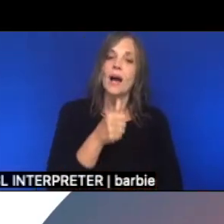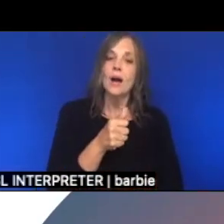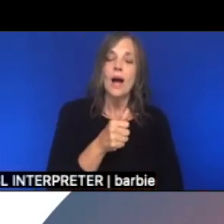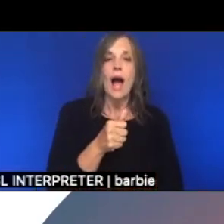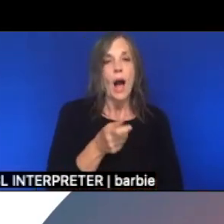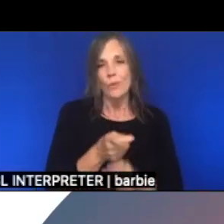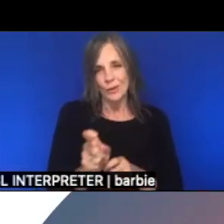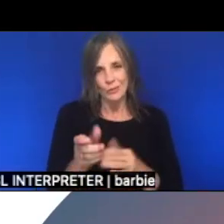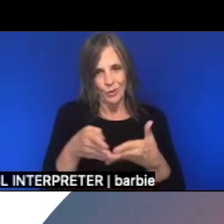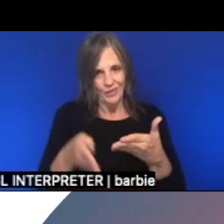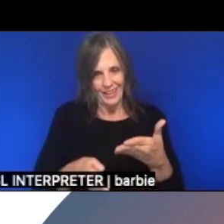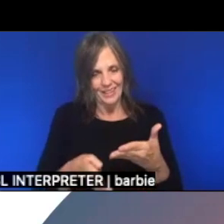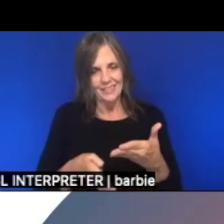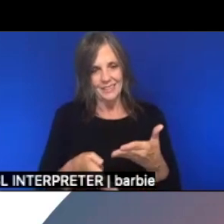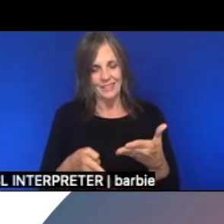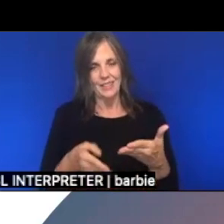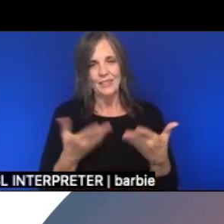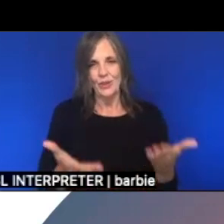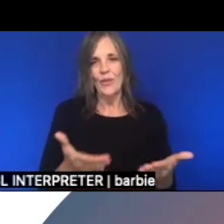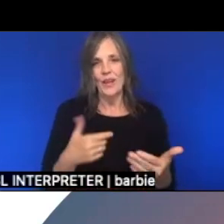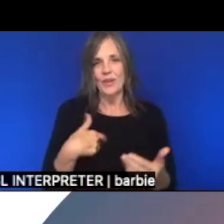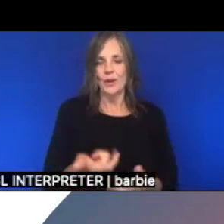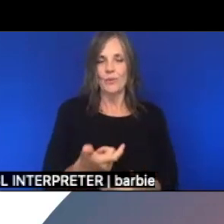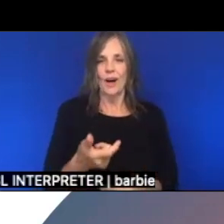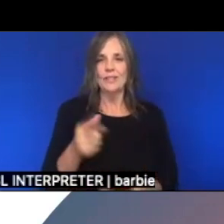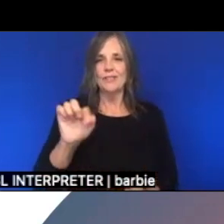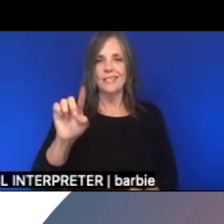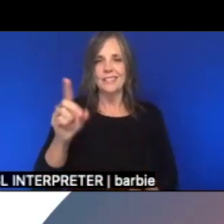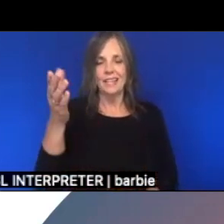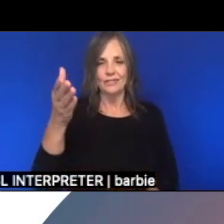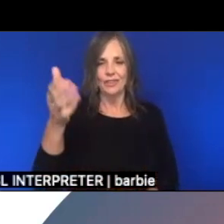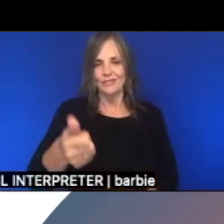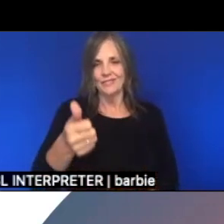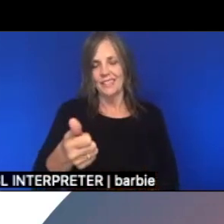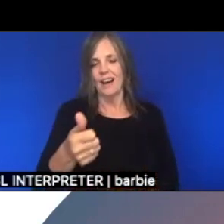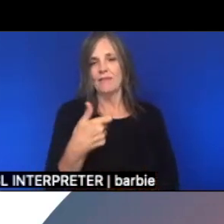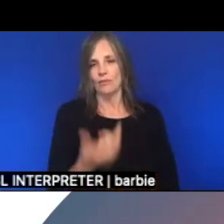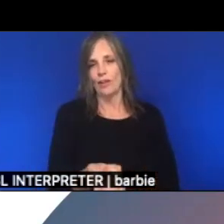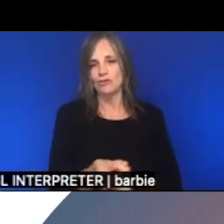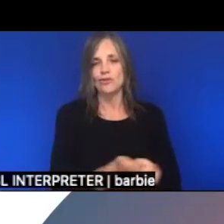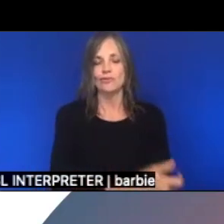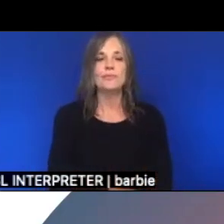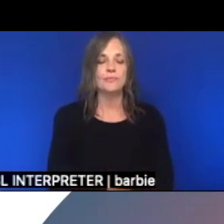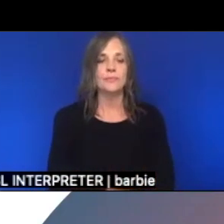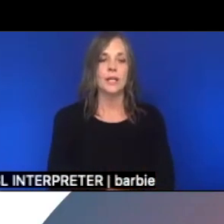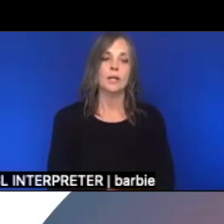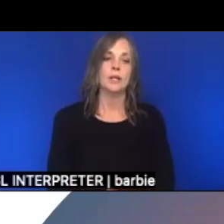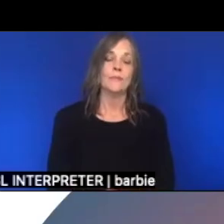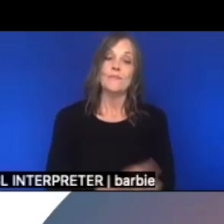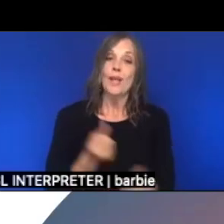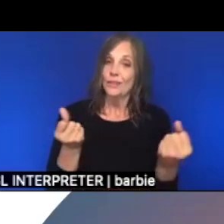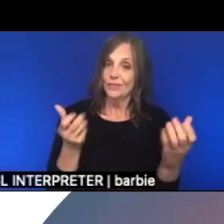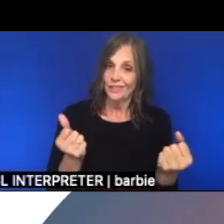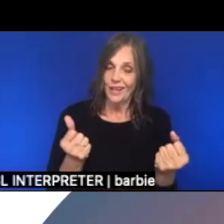spoil the end, so I prefer that you will go into the TED Talks and just give it a go, because she's signing and there's